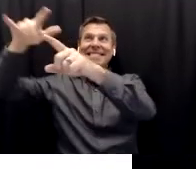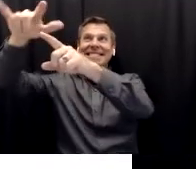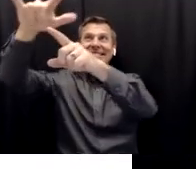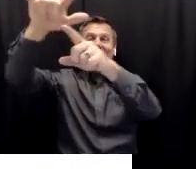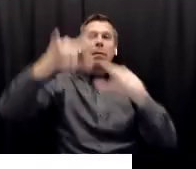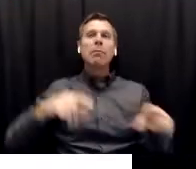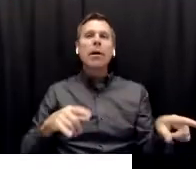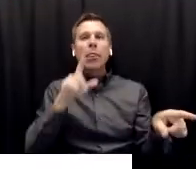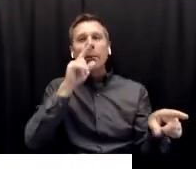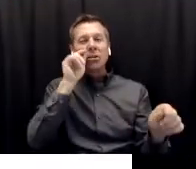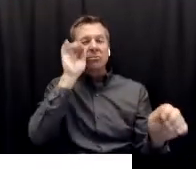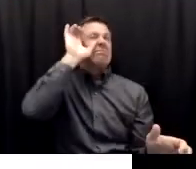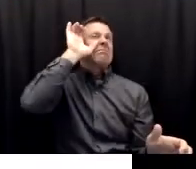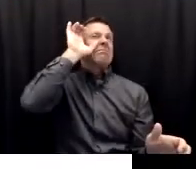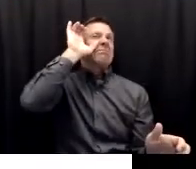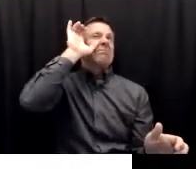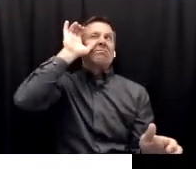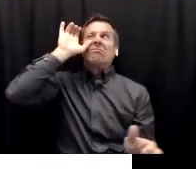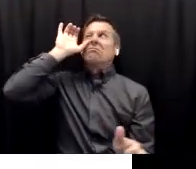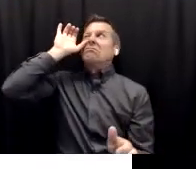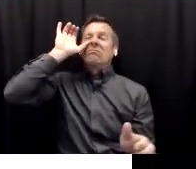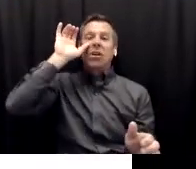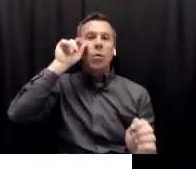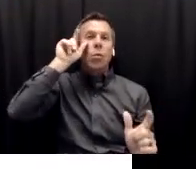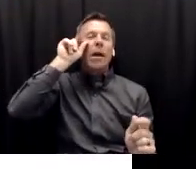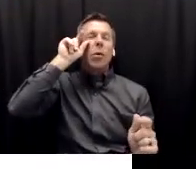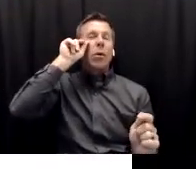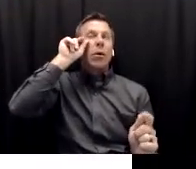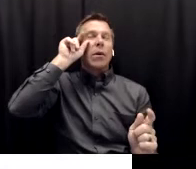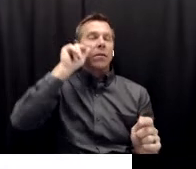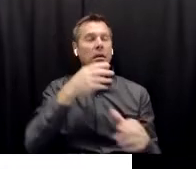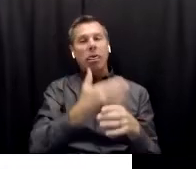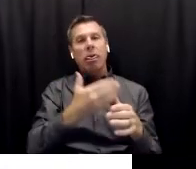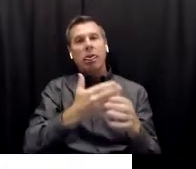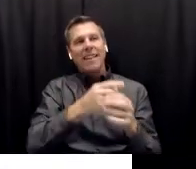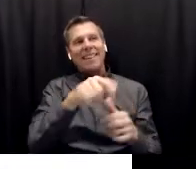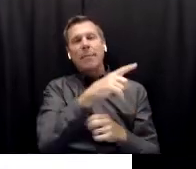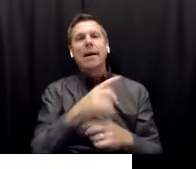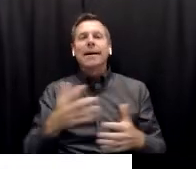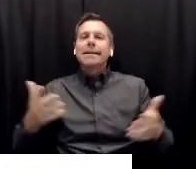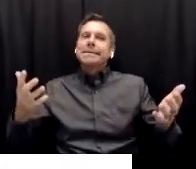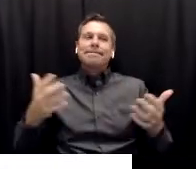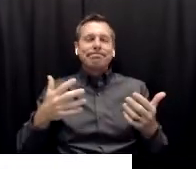we were flying over. We had to do some modifications to adjust that.